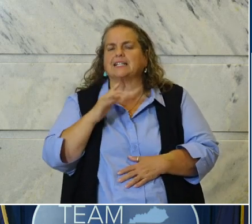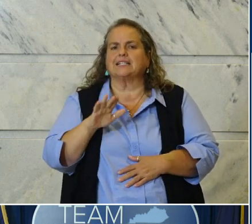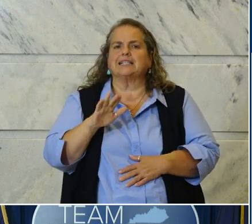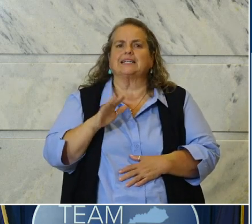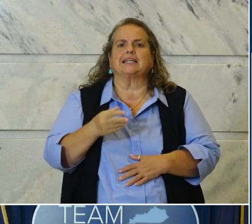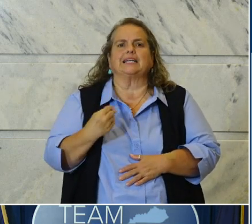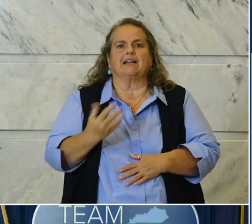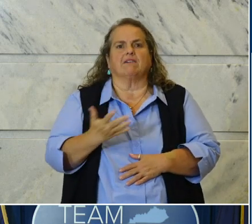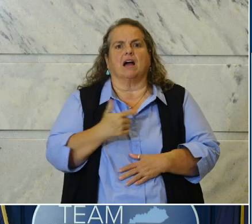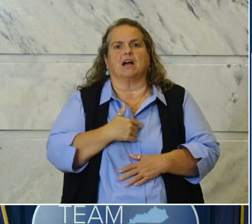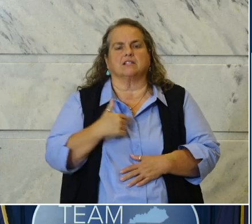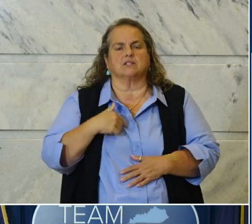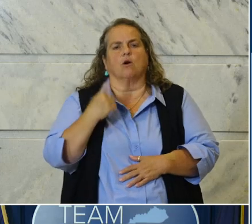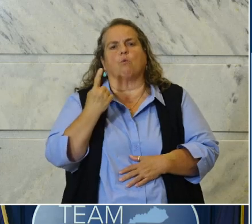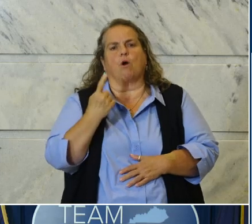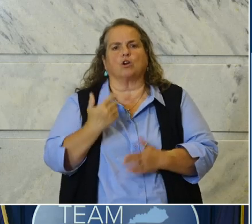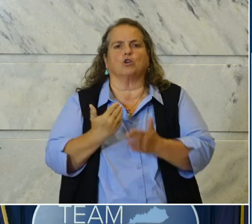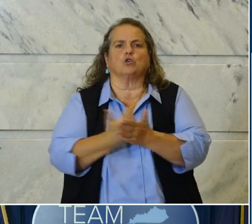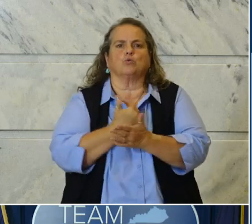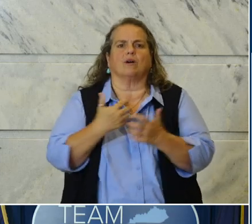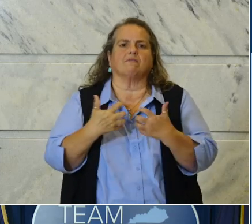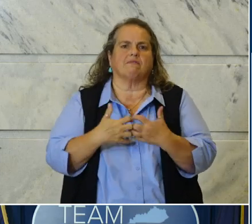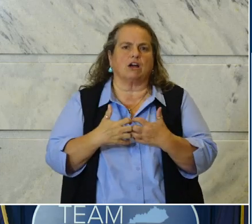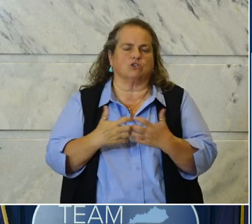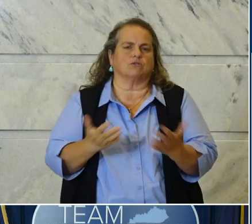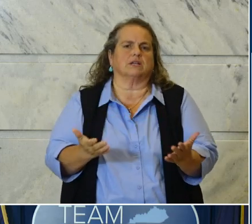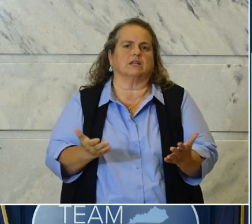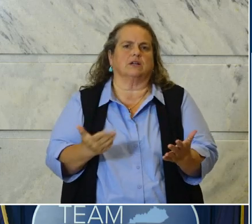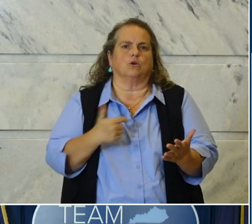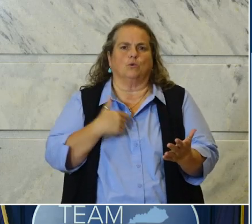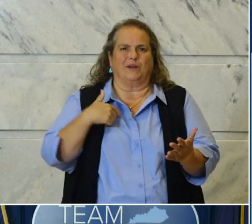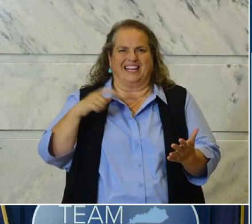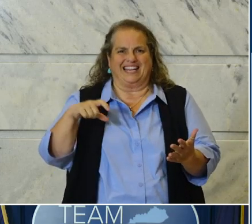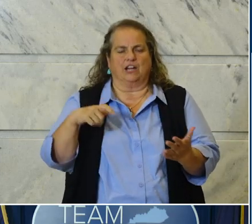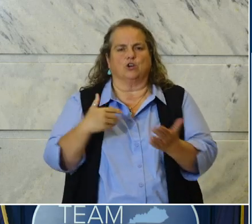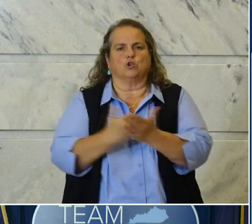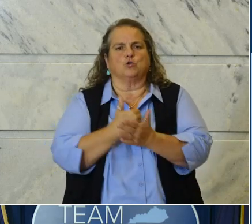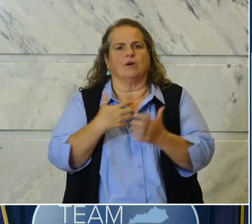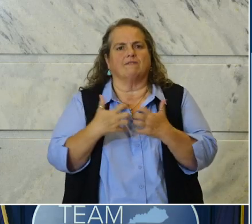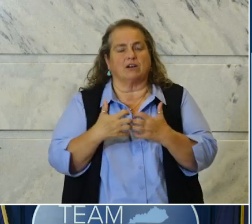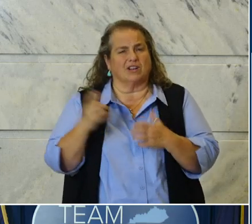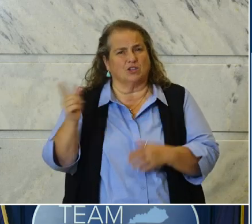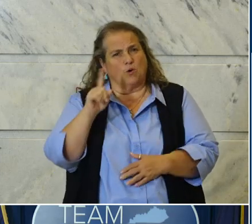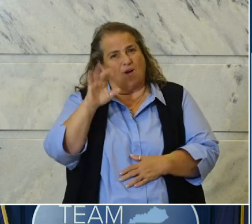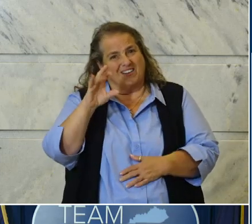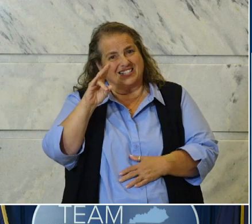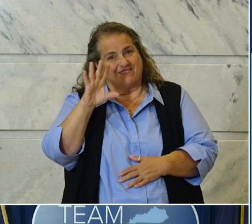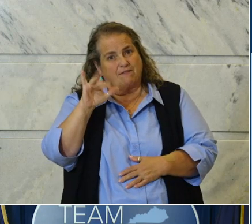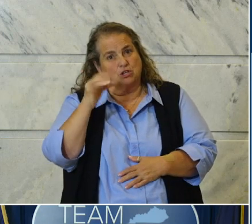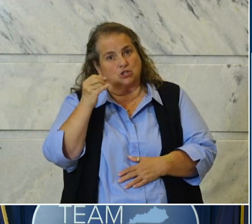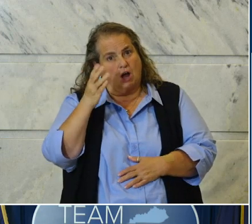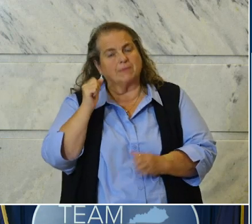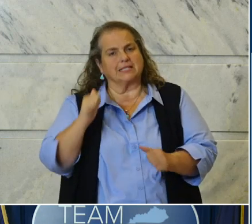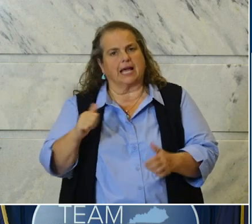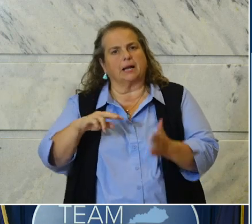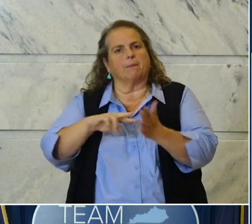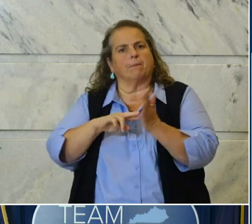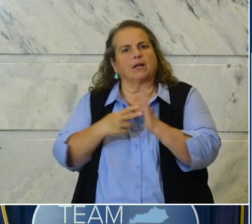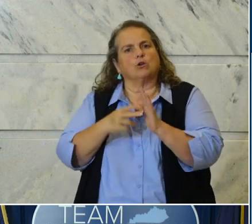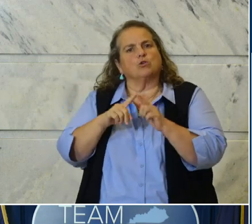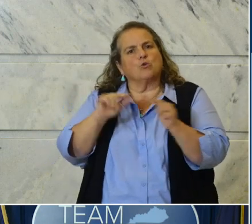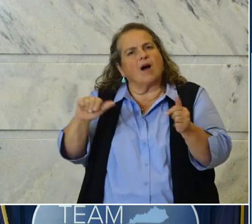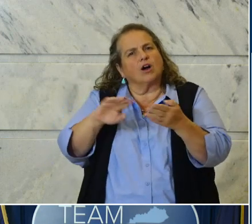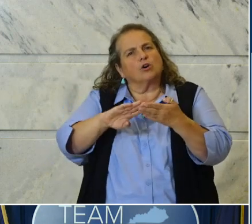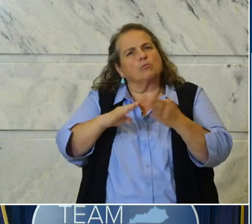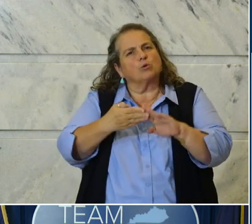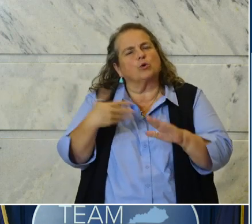one new factory. That's just what 175 jobs can mean to a community.